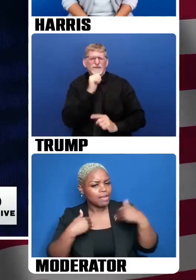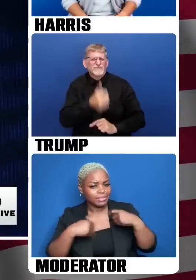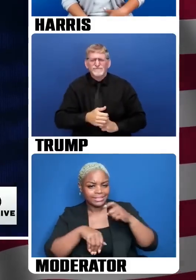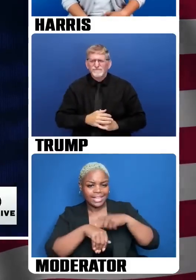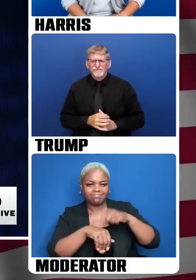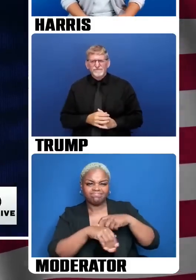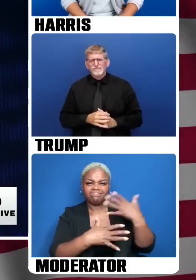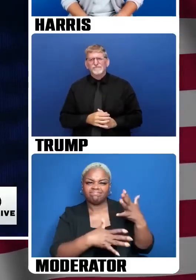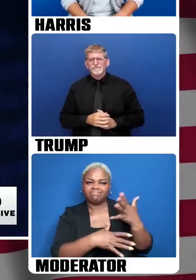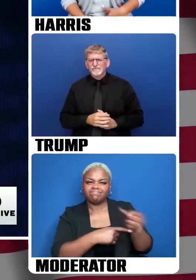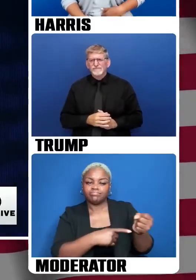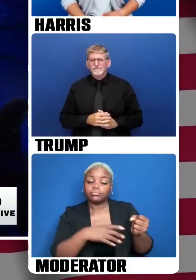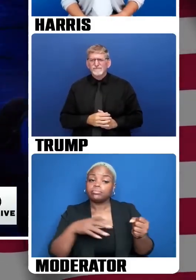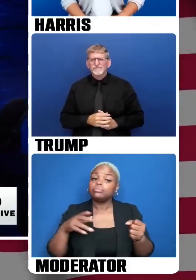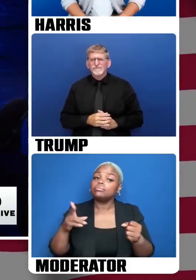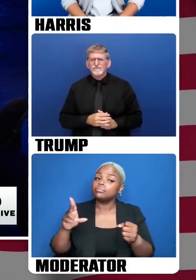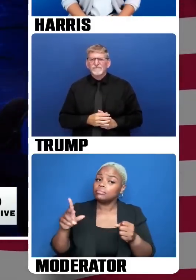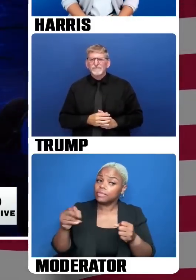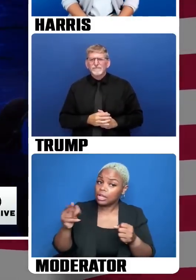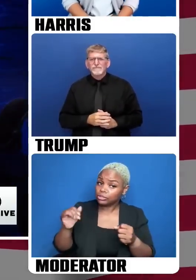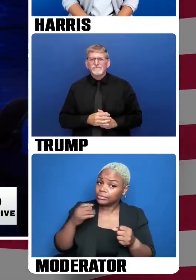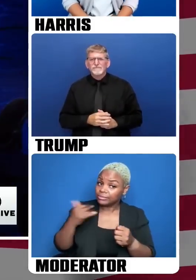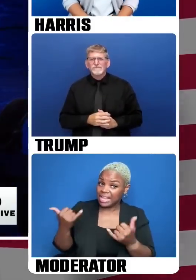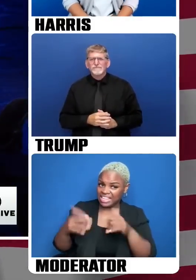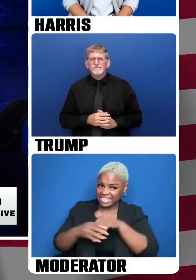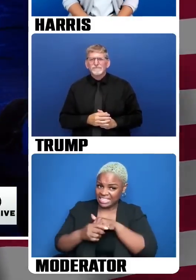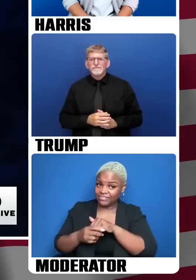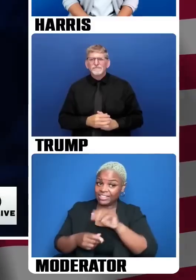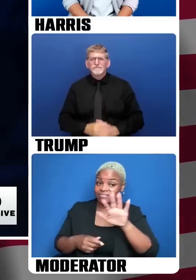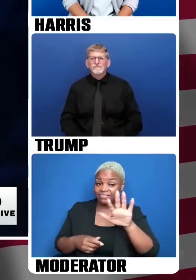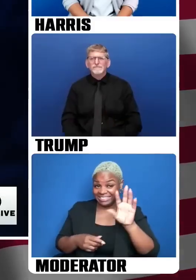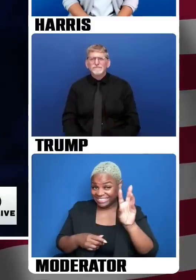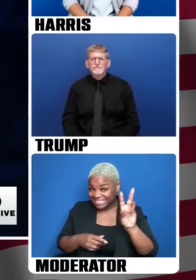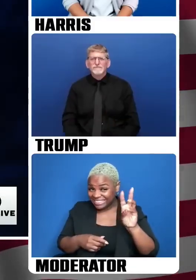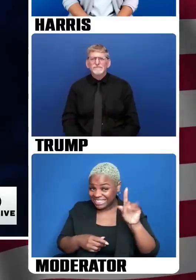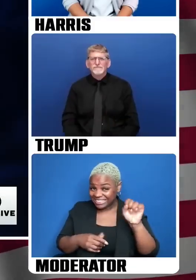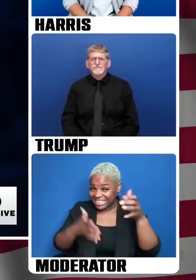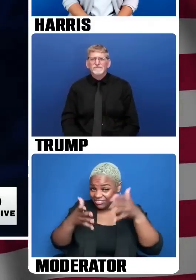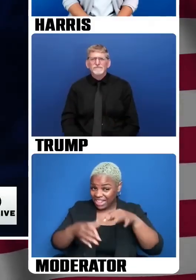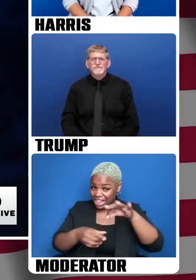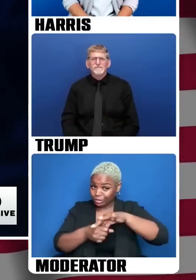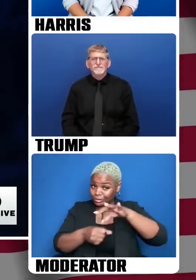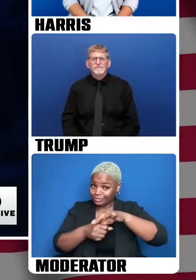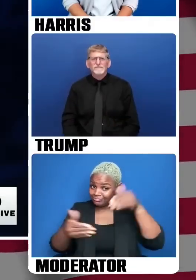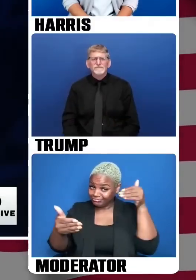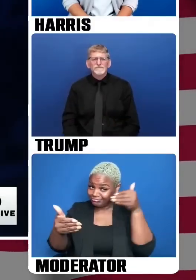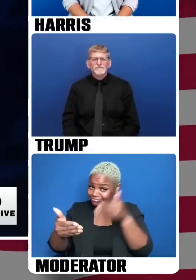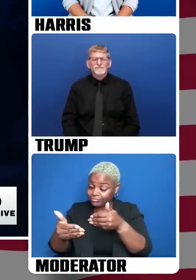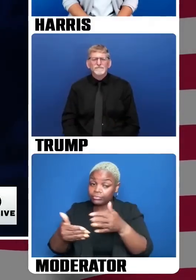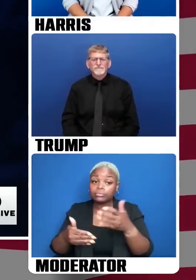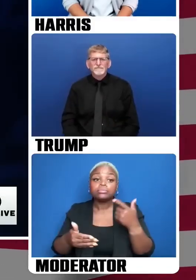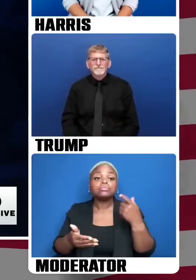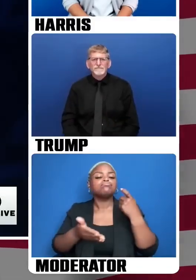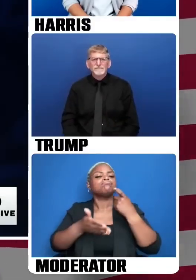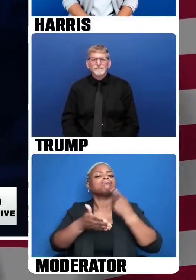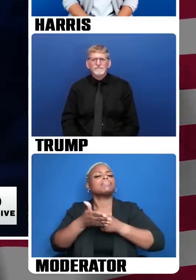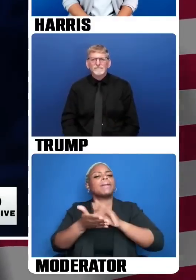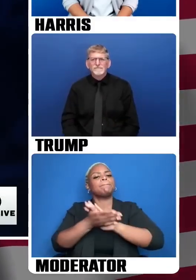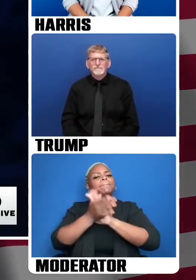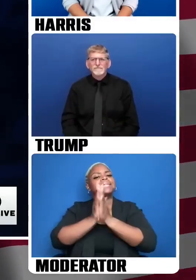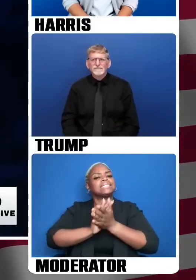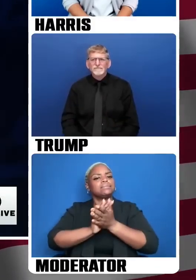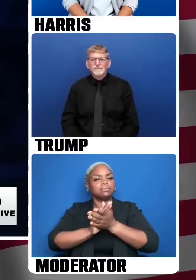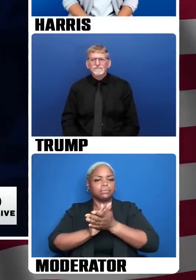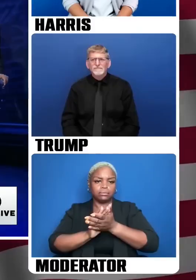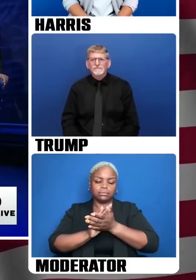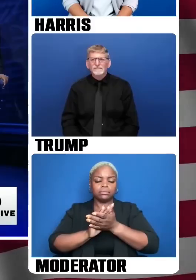an election in just 56 days. And I want to talk about the peaceful transfer of power, which, of course, we all know is a cornerstone of our democracy, and the role